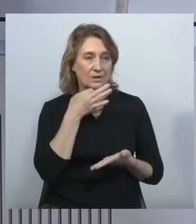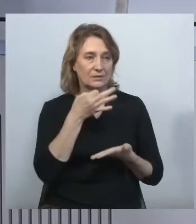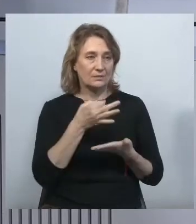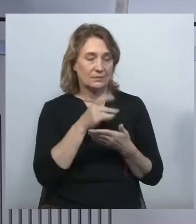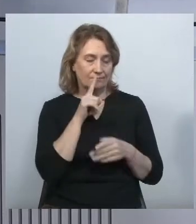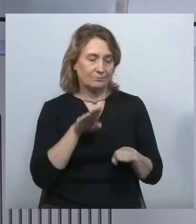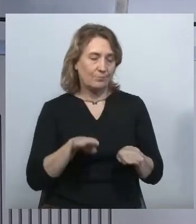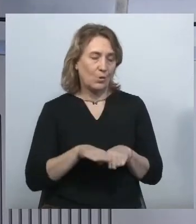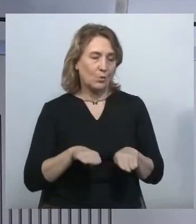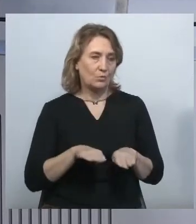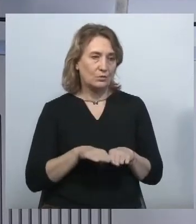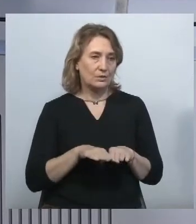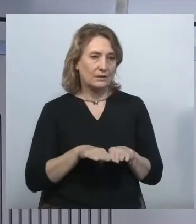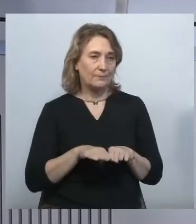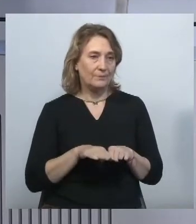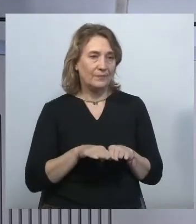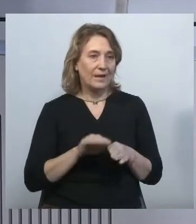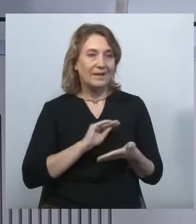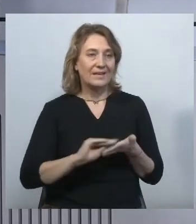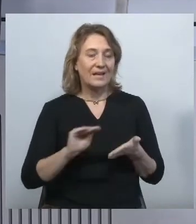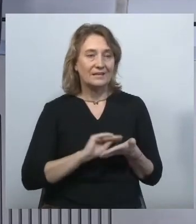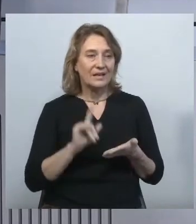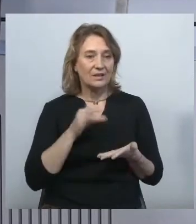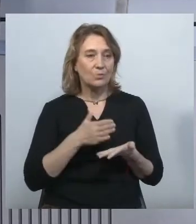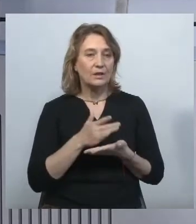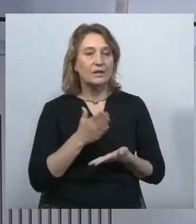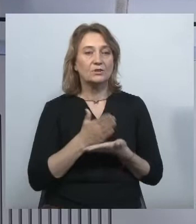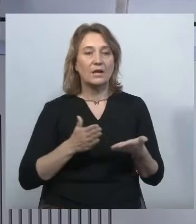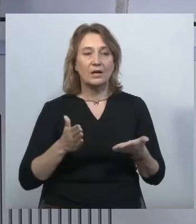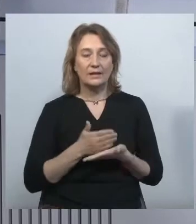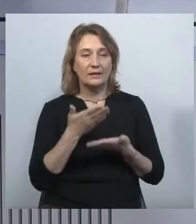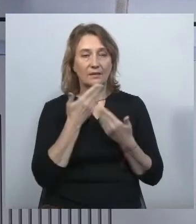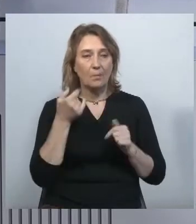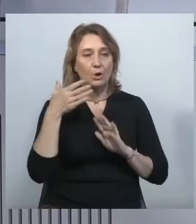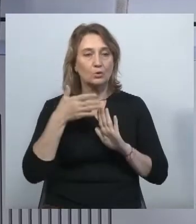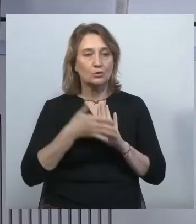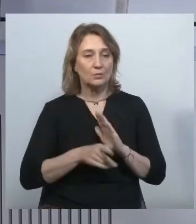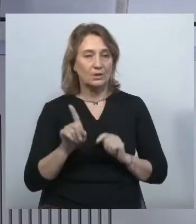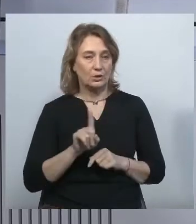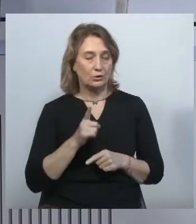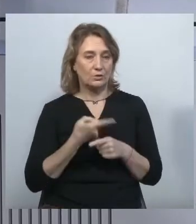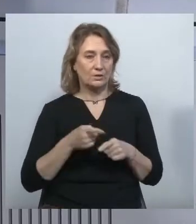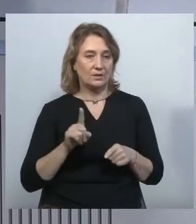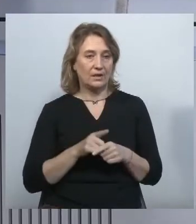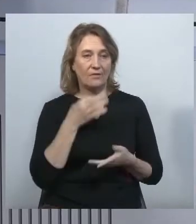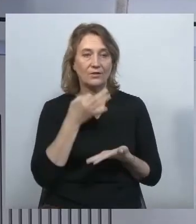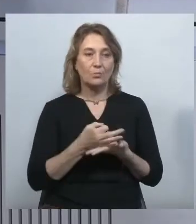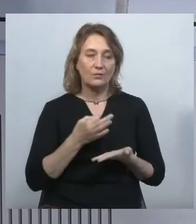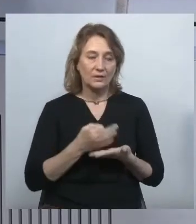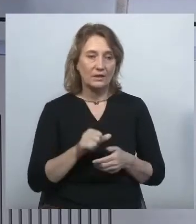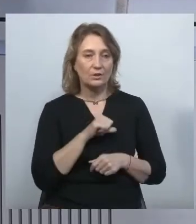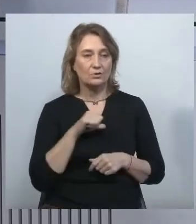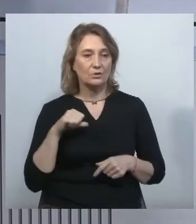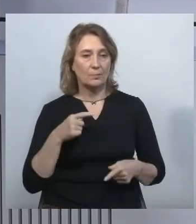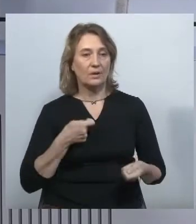published on their website, or something that looks like an editorial policy. So actually, we don't have a full